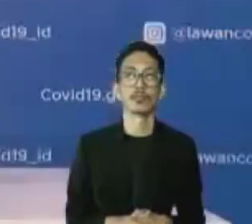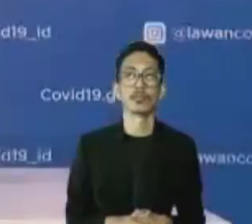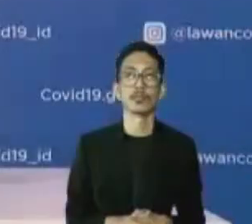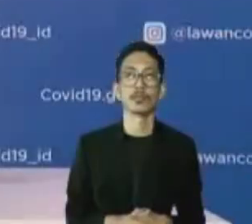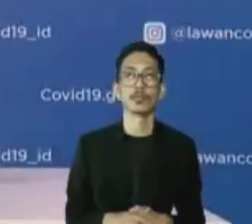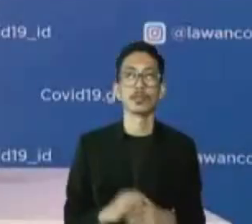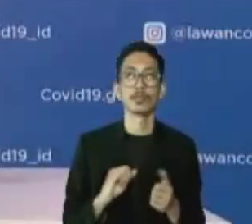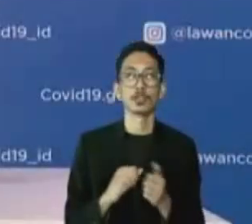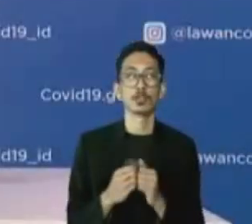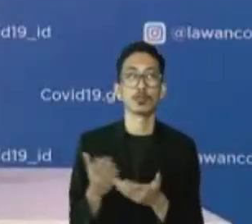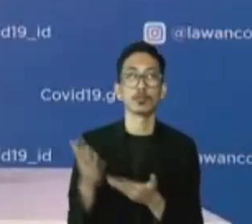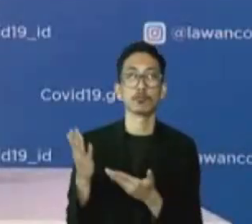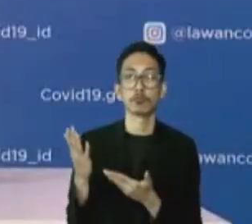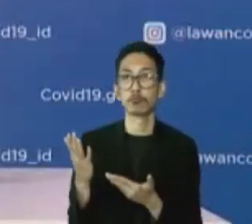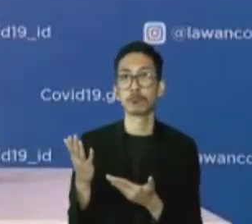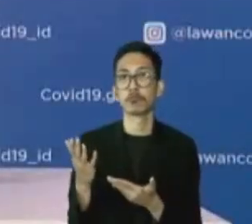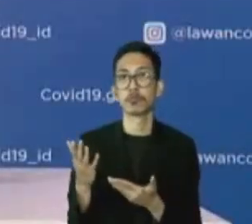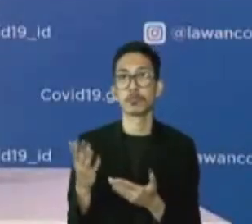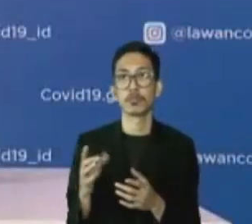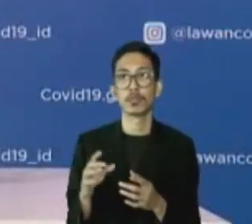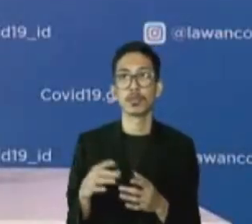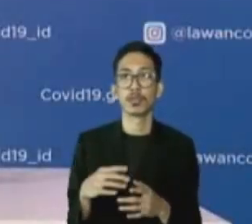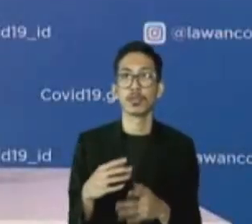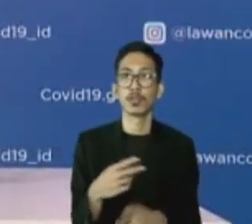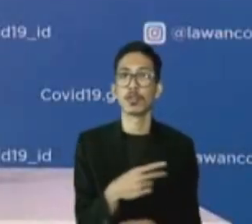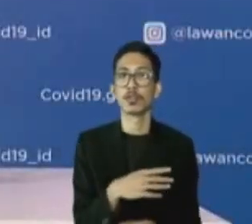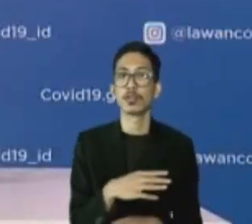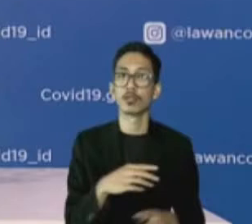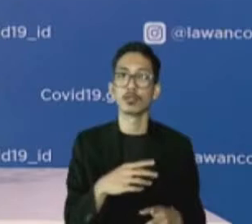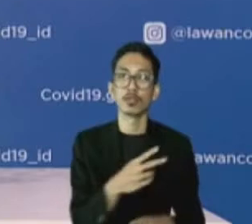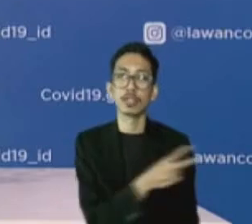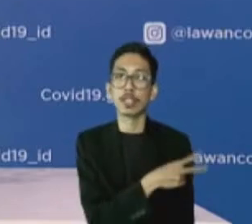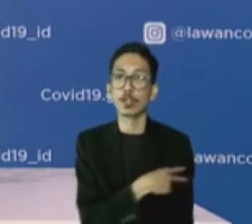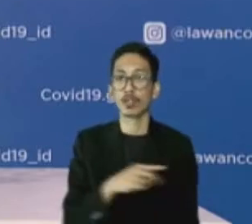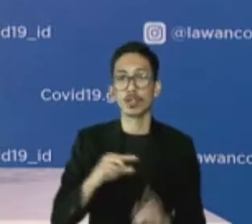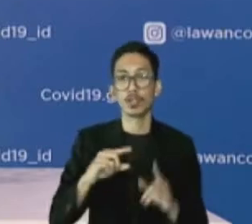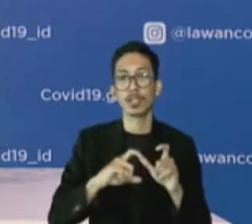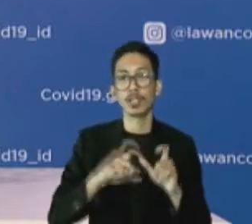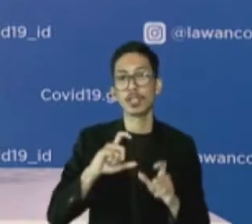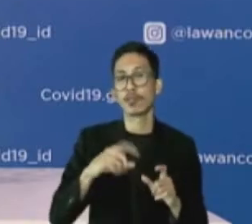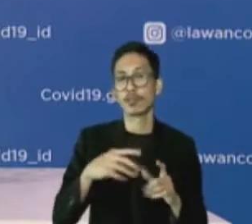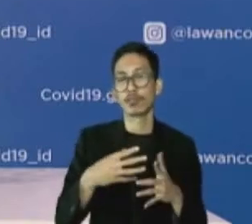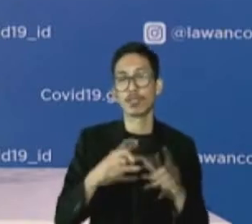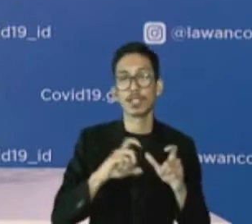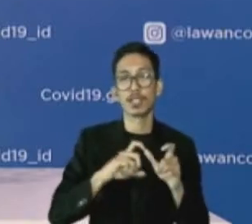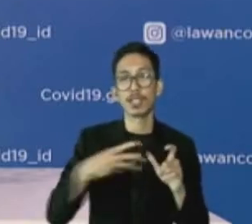committee, judges, and security with a positivity rate of